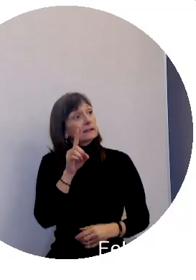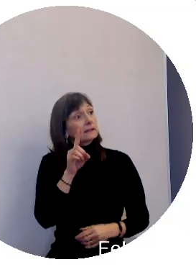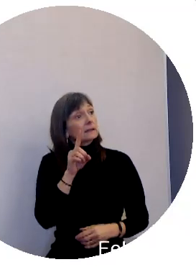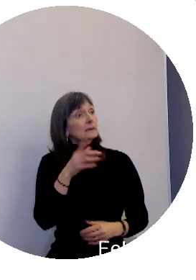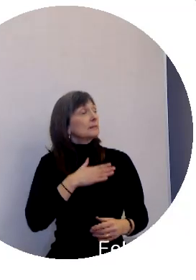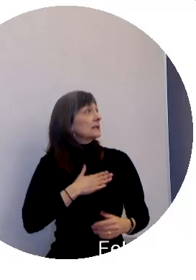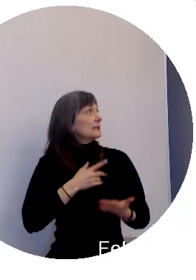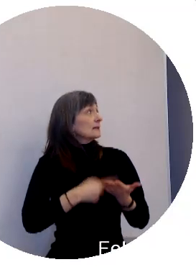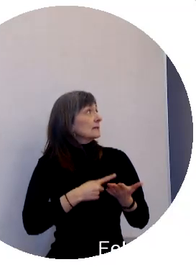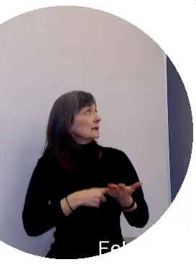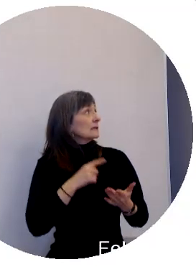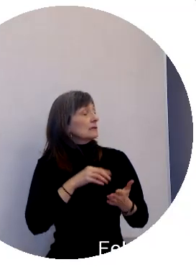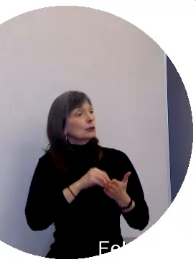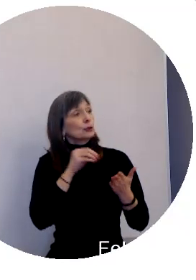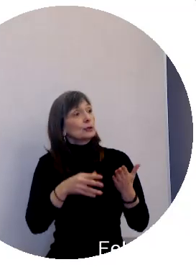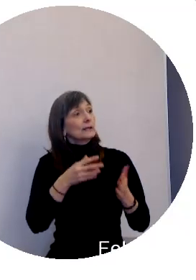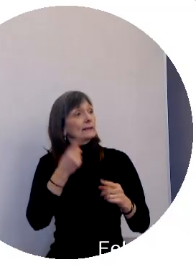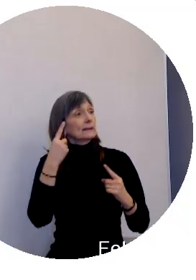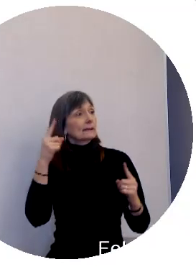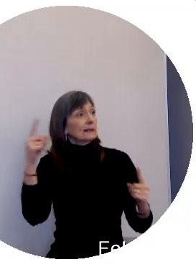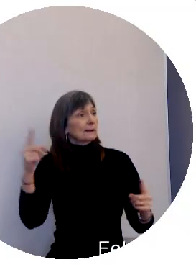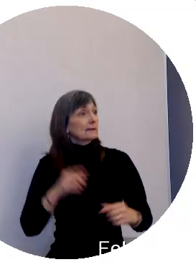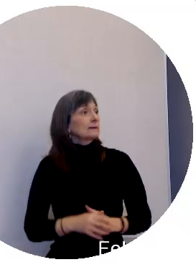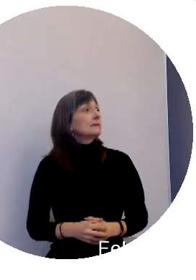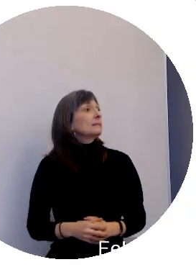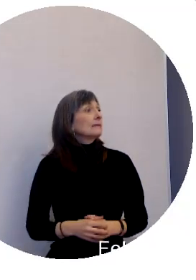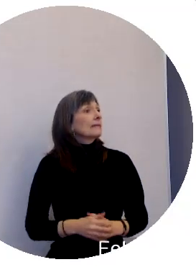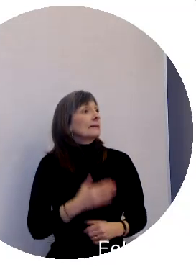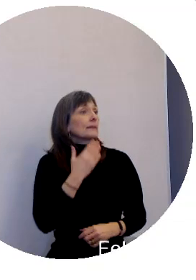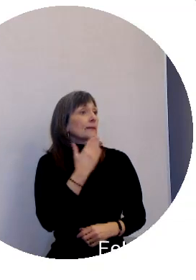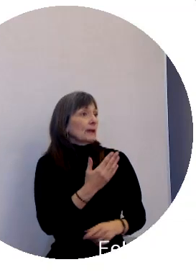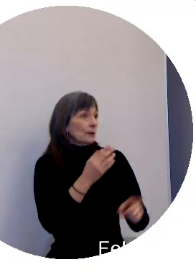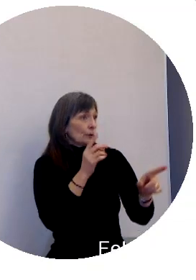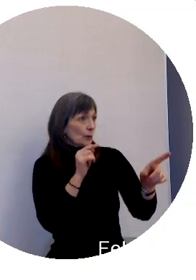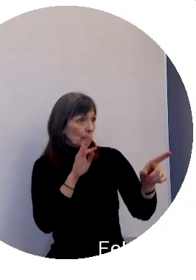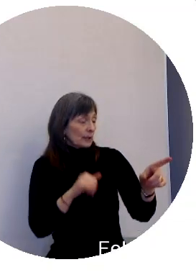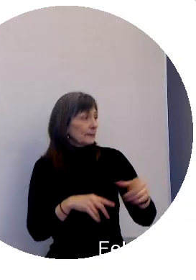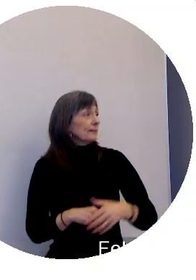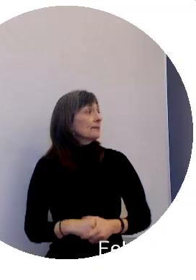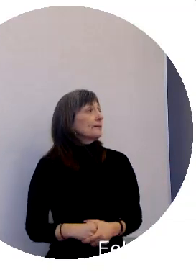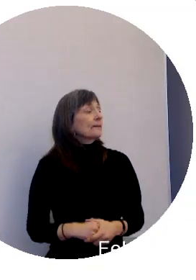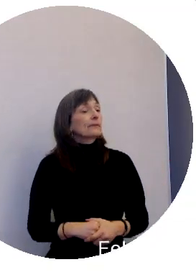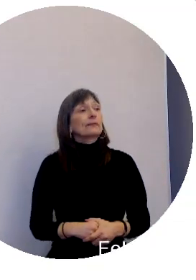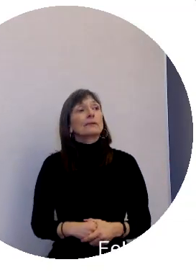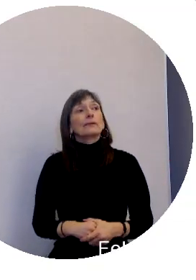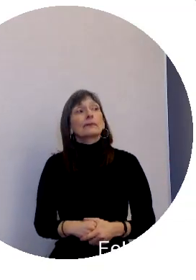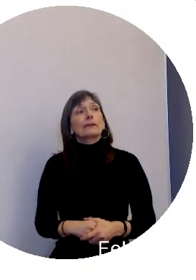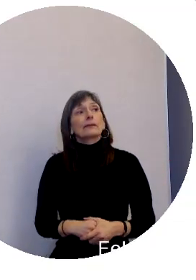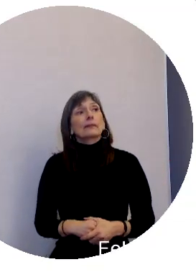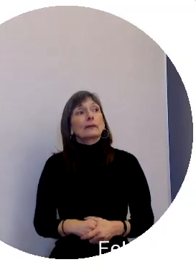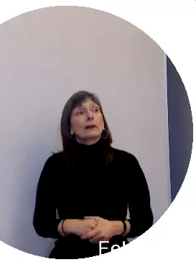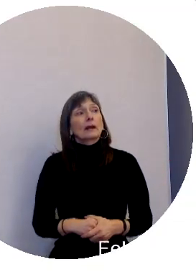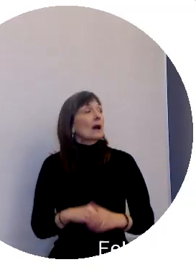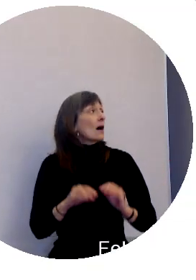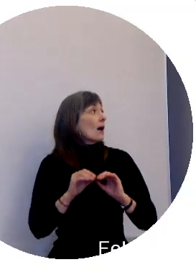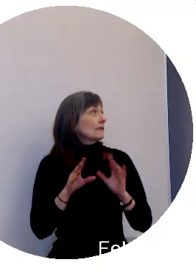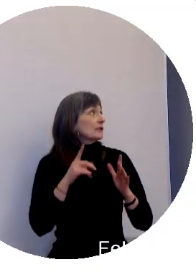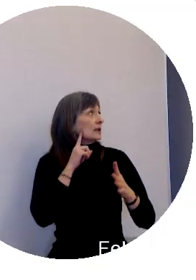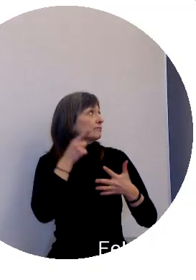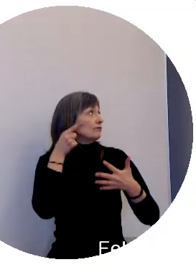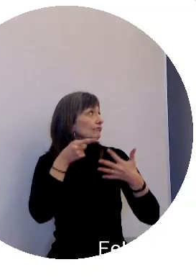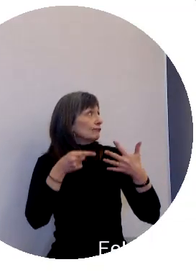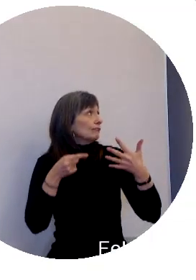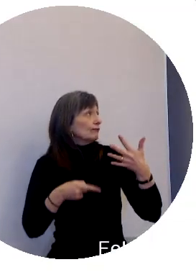to discuss student success. Thank you, Tony. Obviously, 2 of the highlight areas